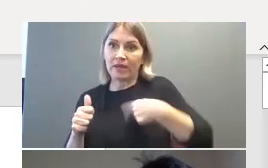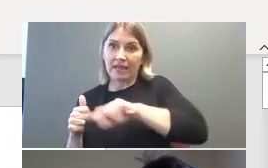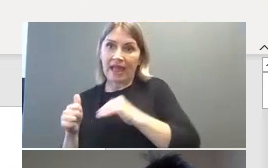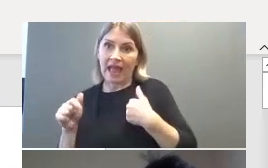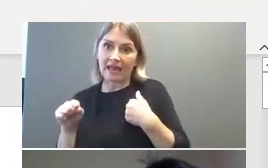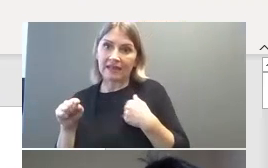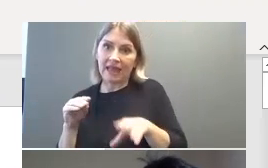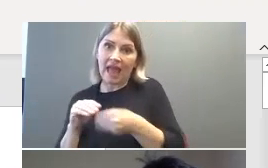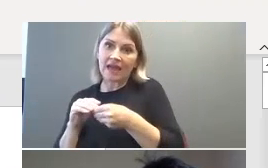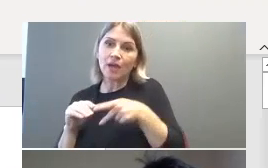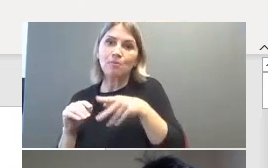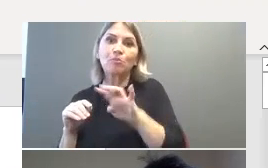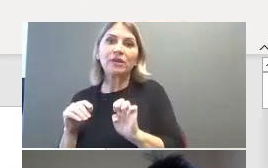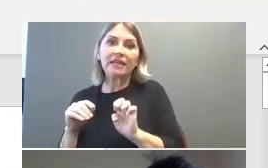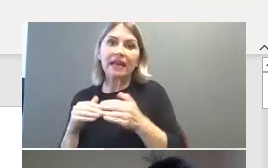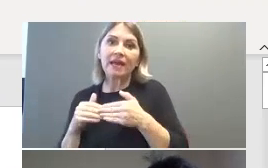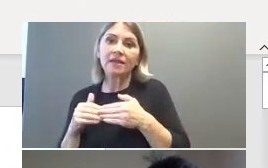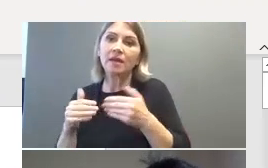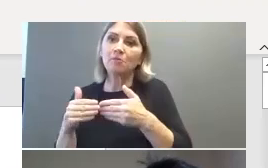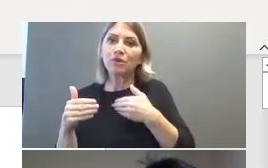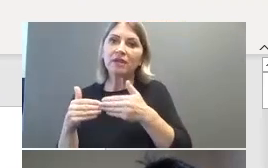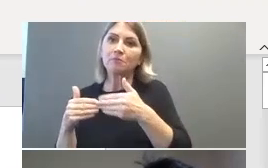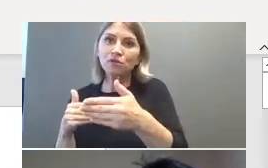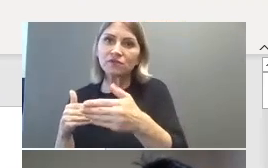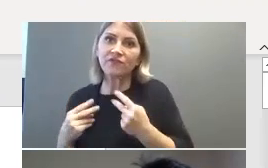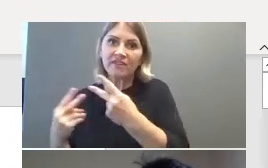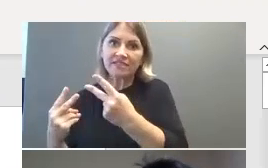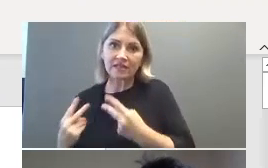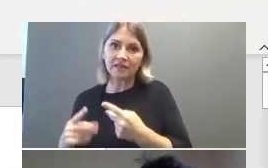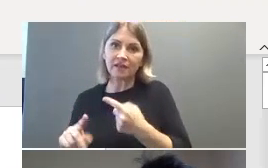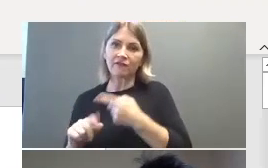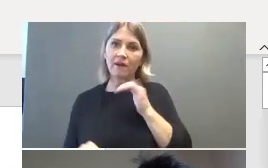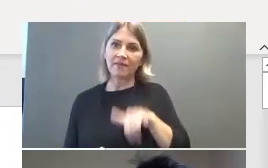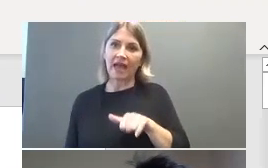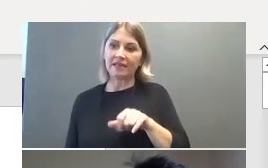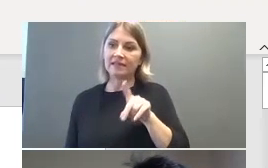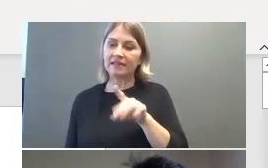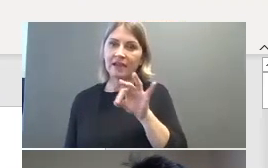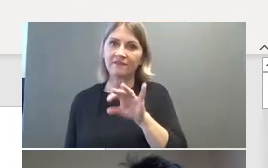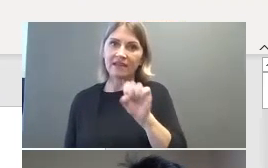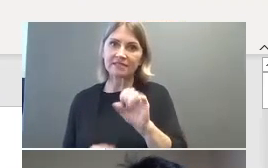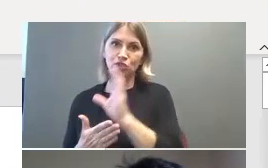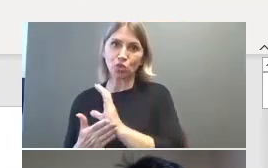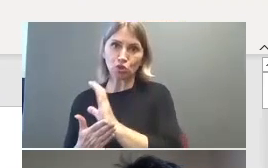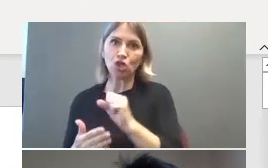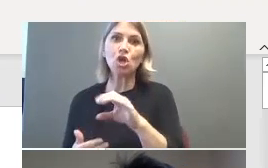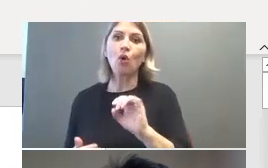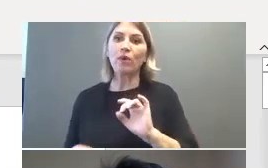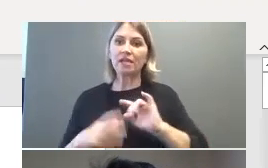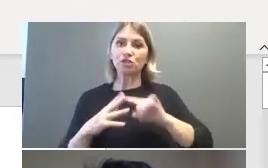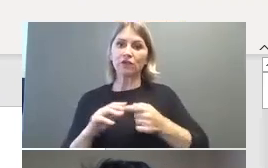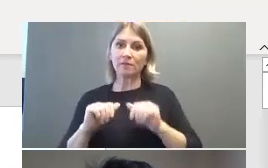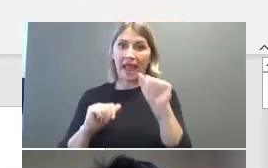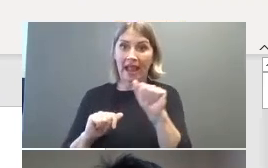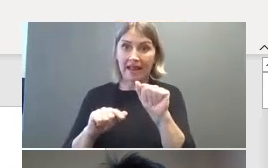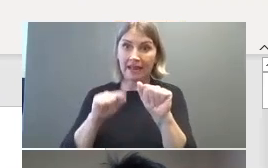of pre-visit and post-visit numbers from the DFS search. So let's say that we start from A. We know that